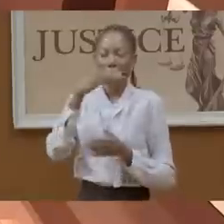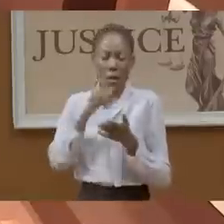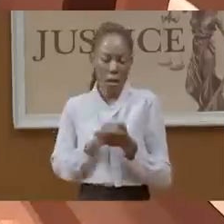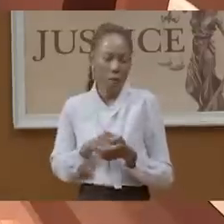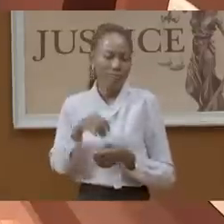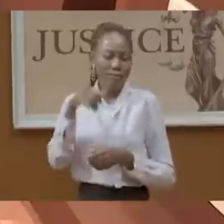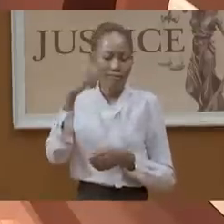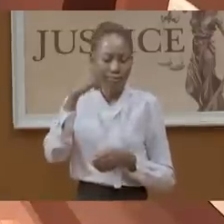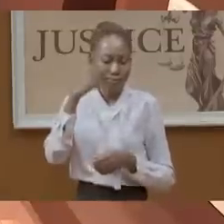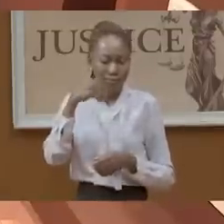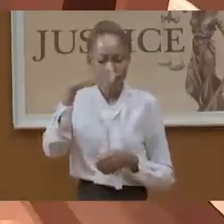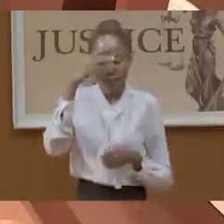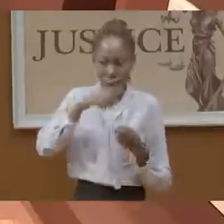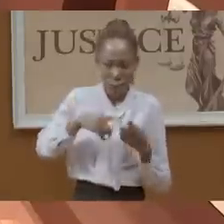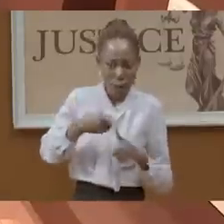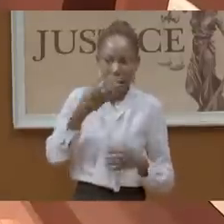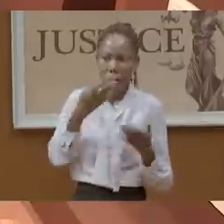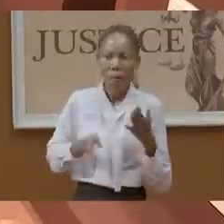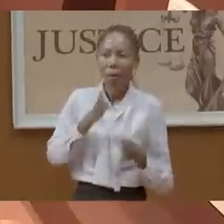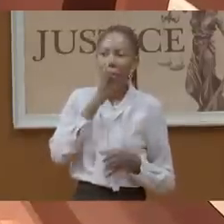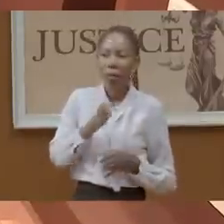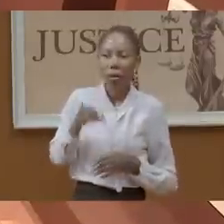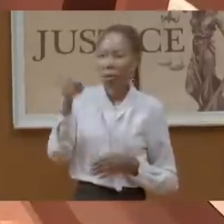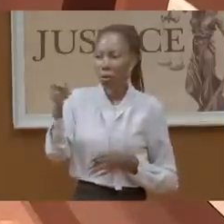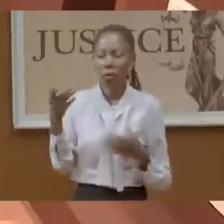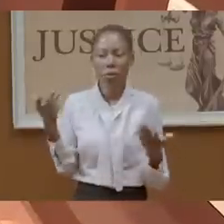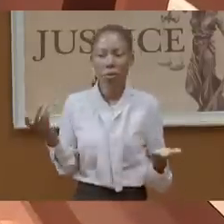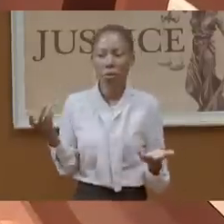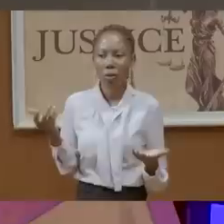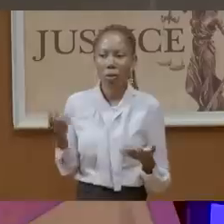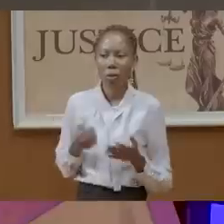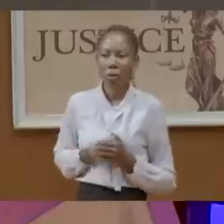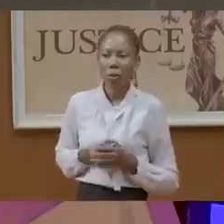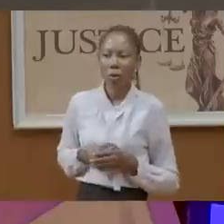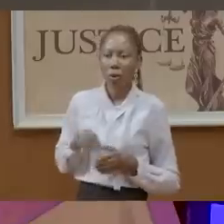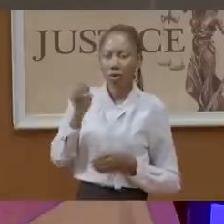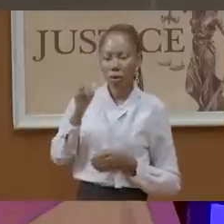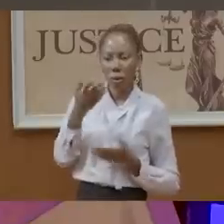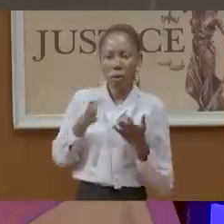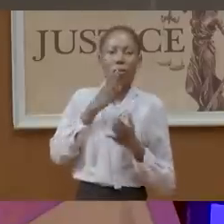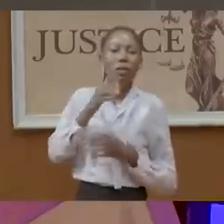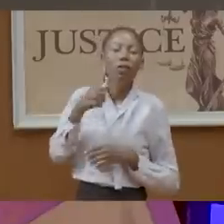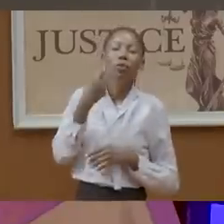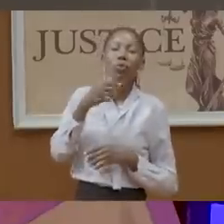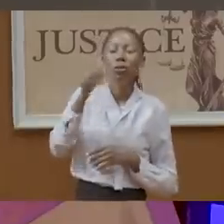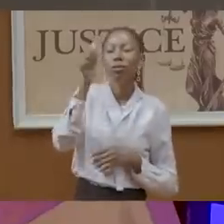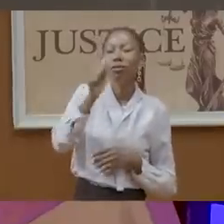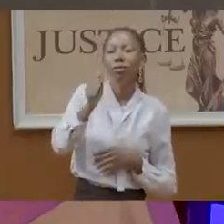later discovered that it was the boyfriend was a code for him. He said Uremu got pregnant for the boyfriend and that